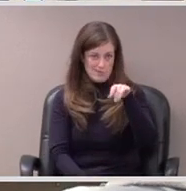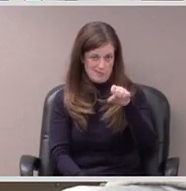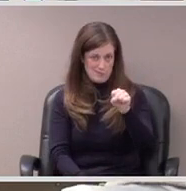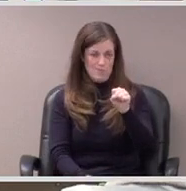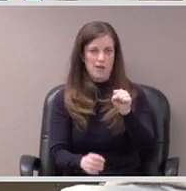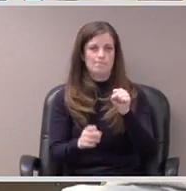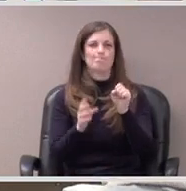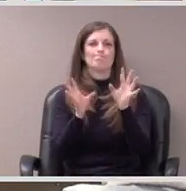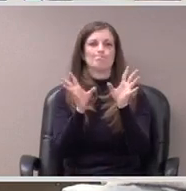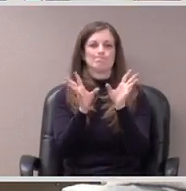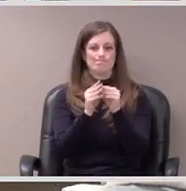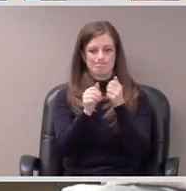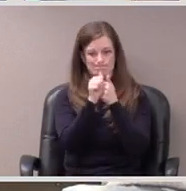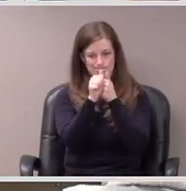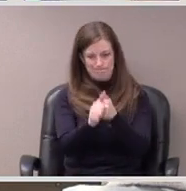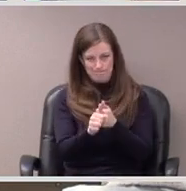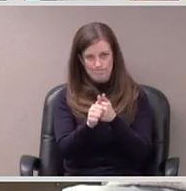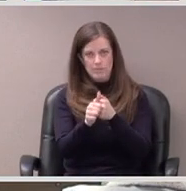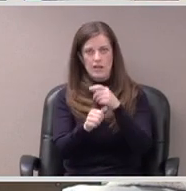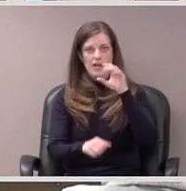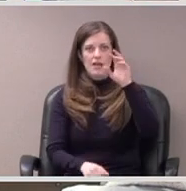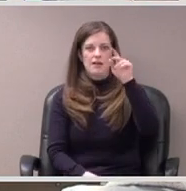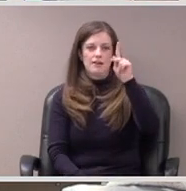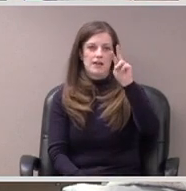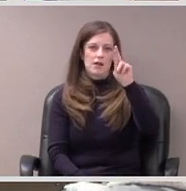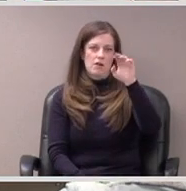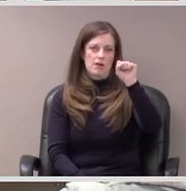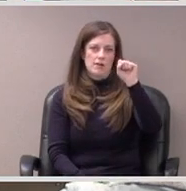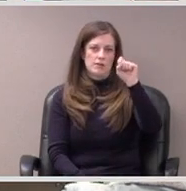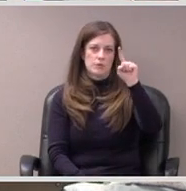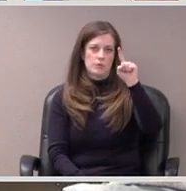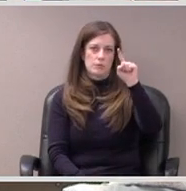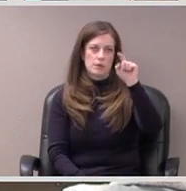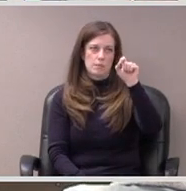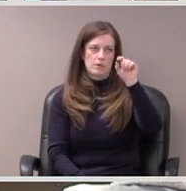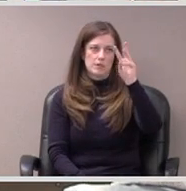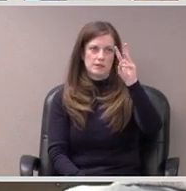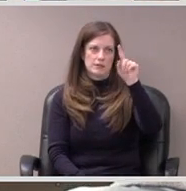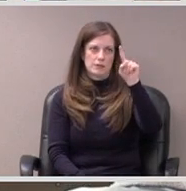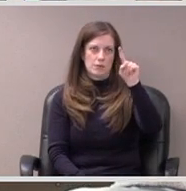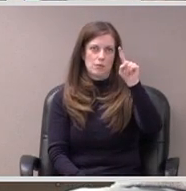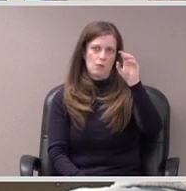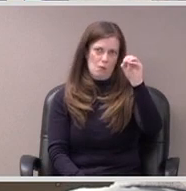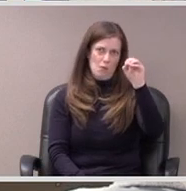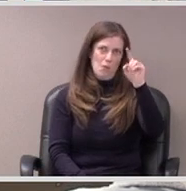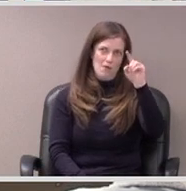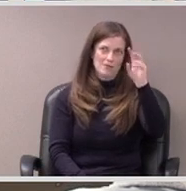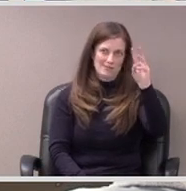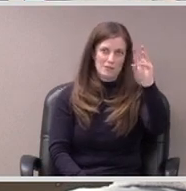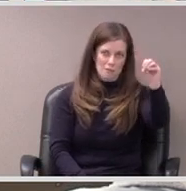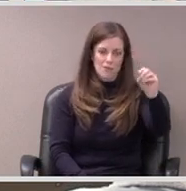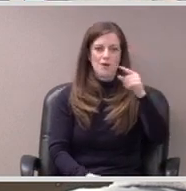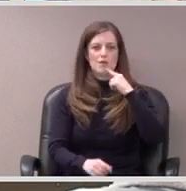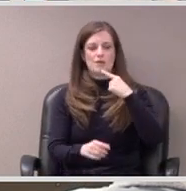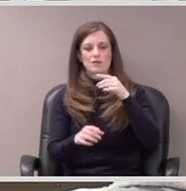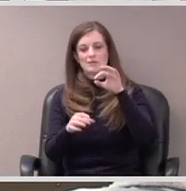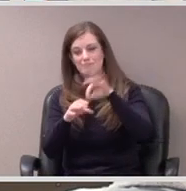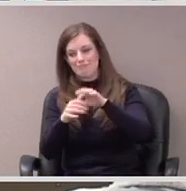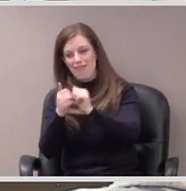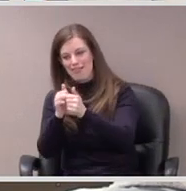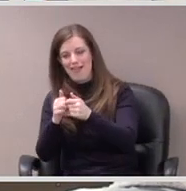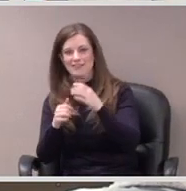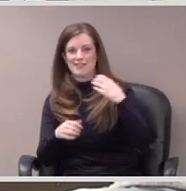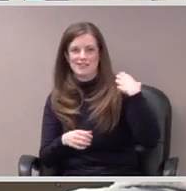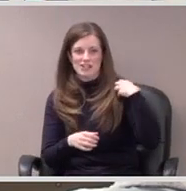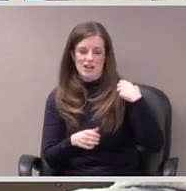convened in accordance with KRS 160.160, which requires boards of education to elect a chairperson and a